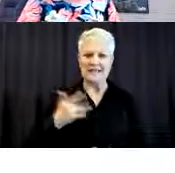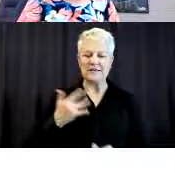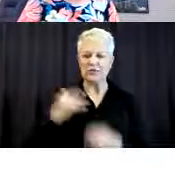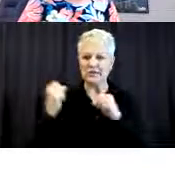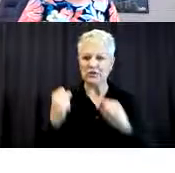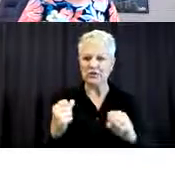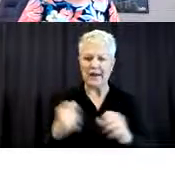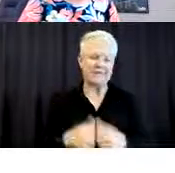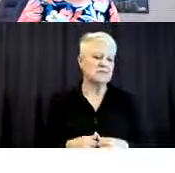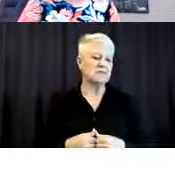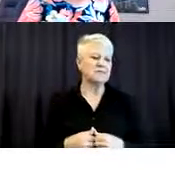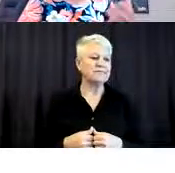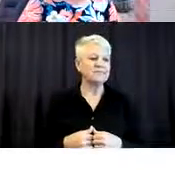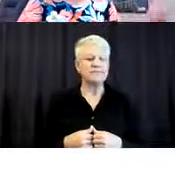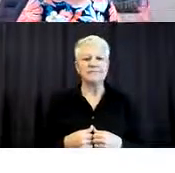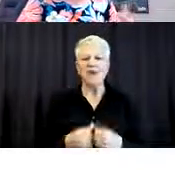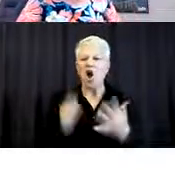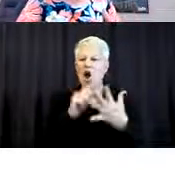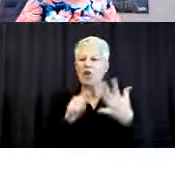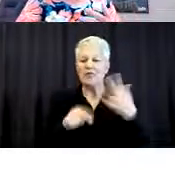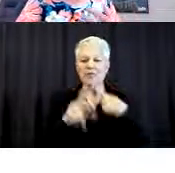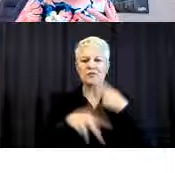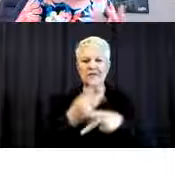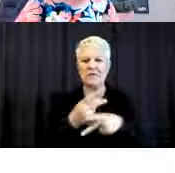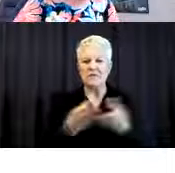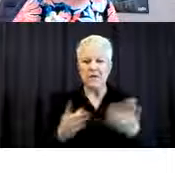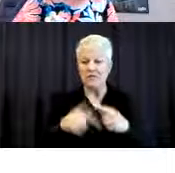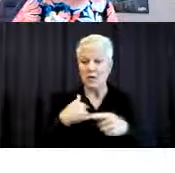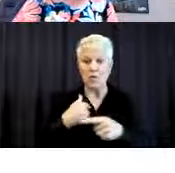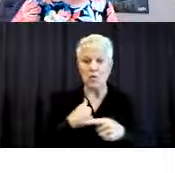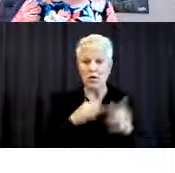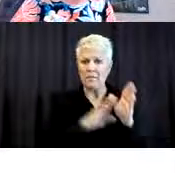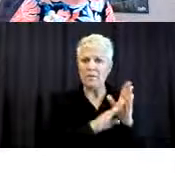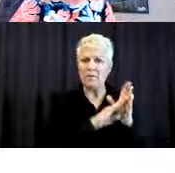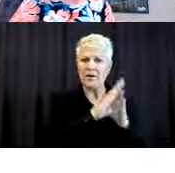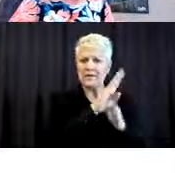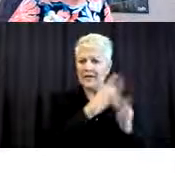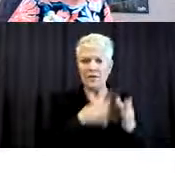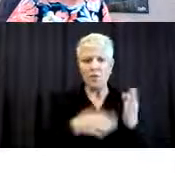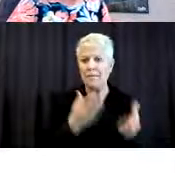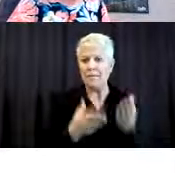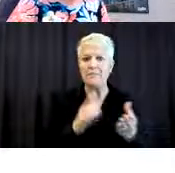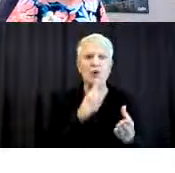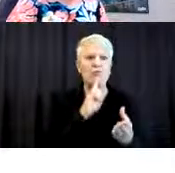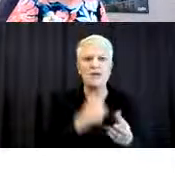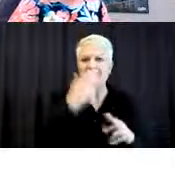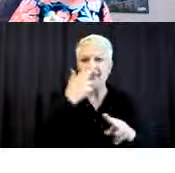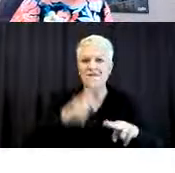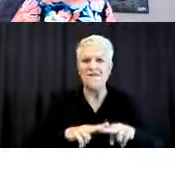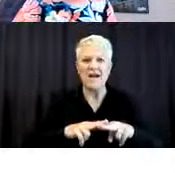are, all those types of things when we are putting together what might be a really